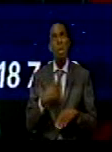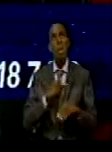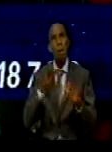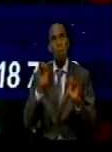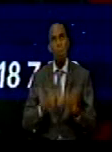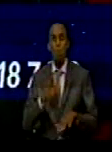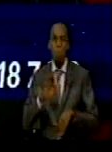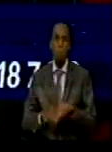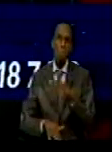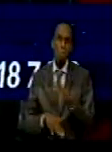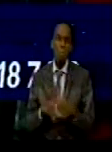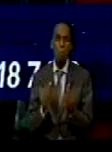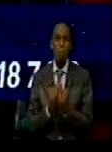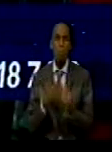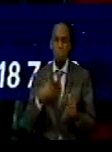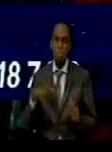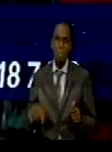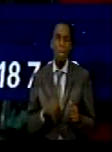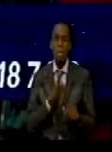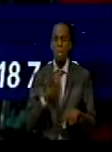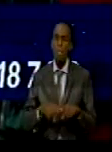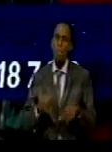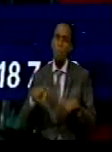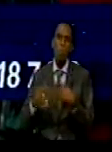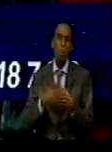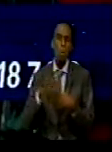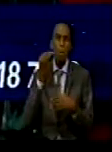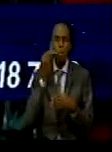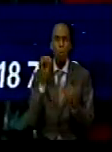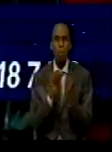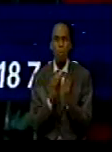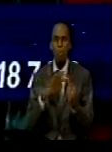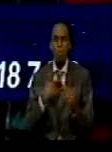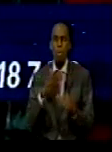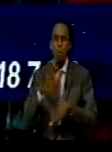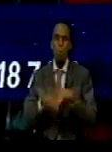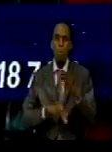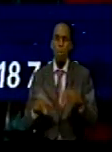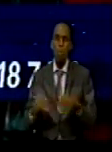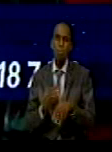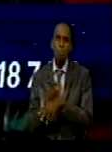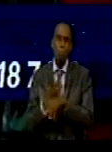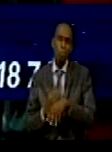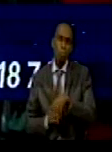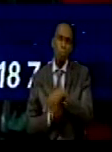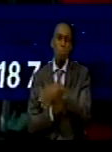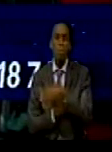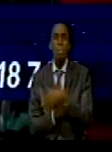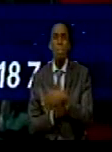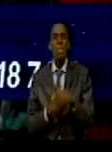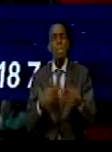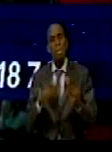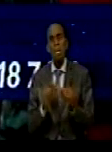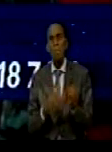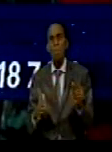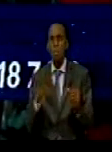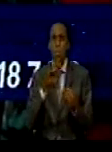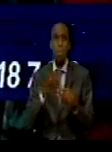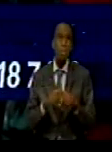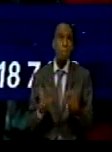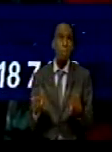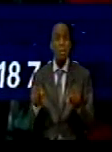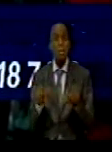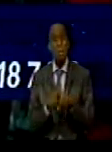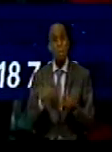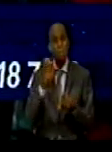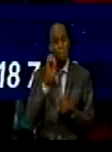God. I'm not going back to this crossing again, oh God. As I'm going back, I'm letting it be separate, letting it be different. As the man of God was praying, say,